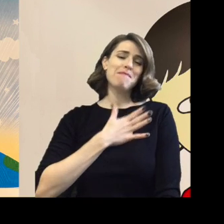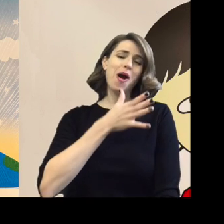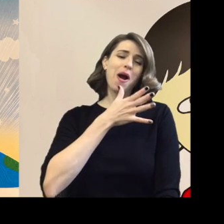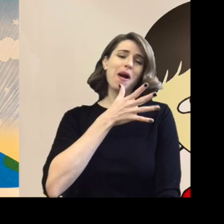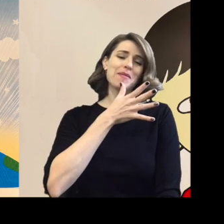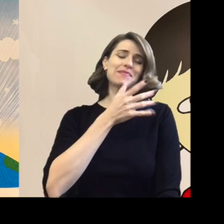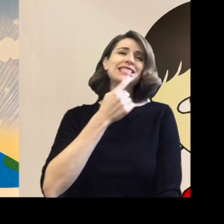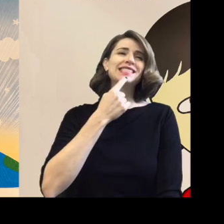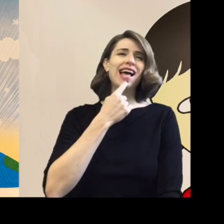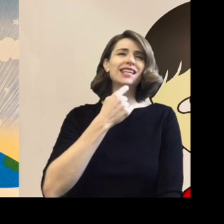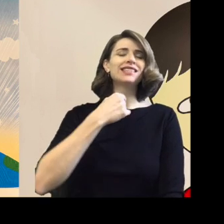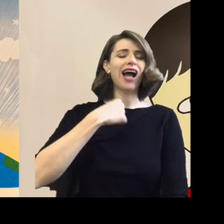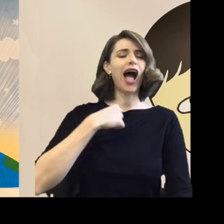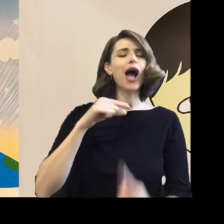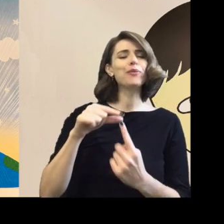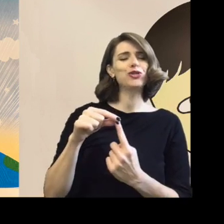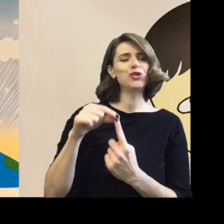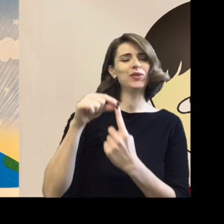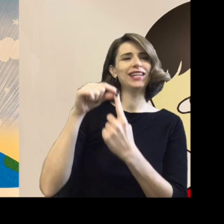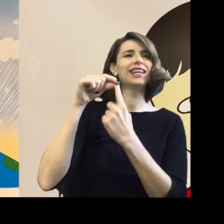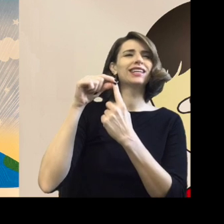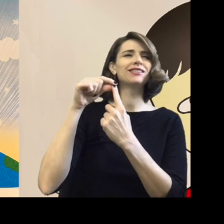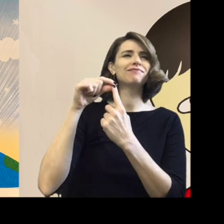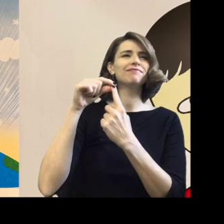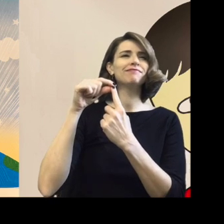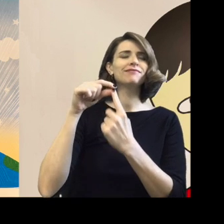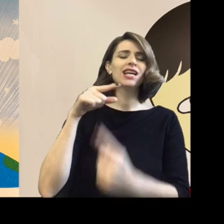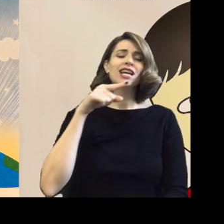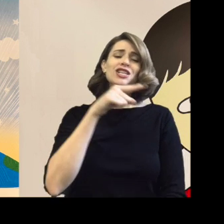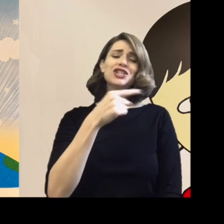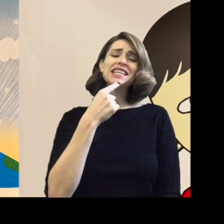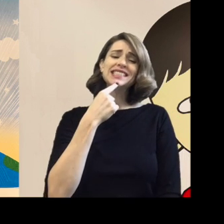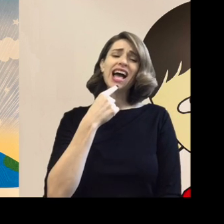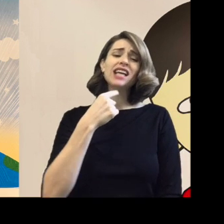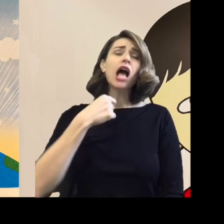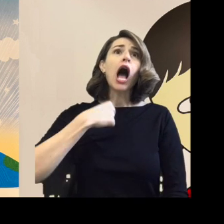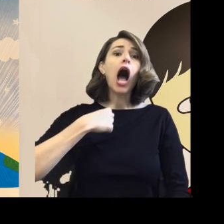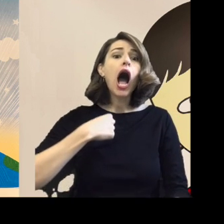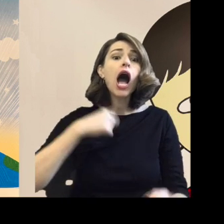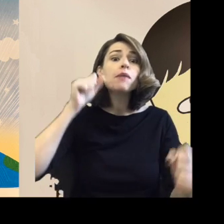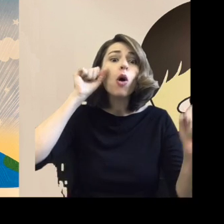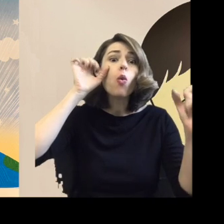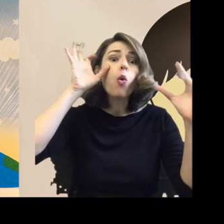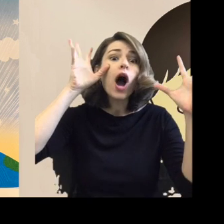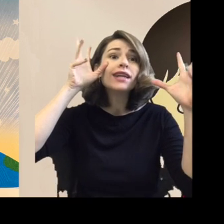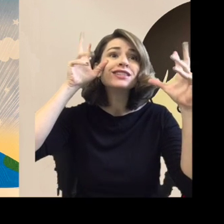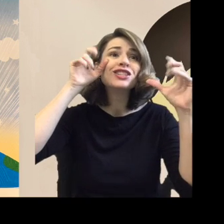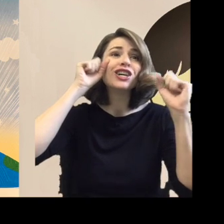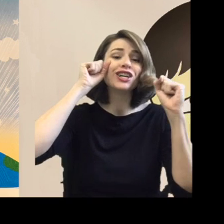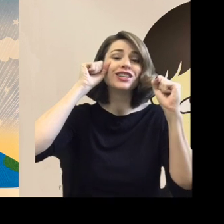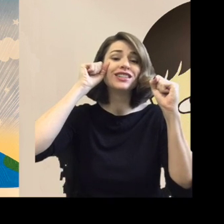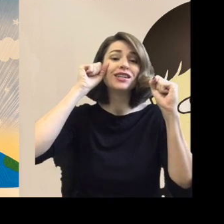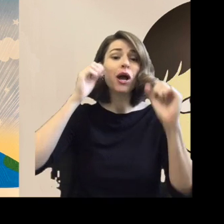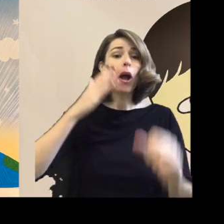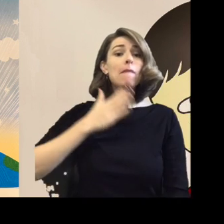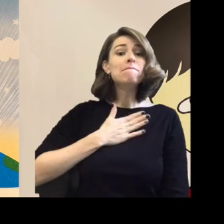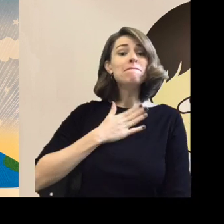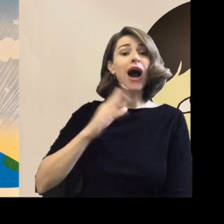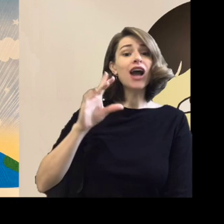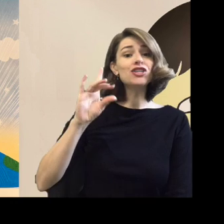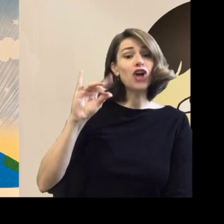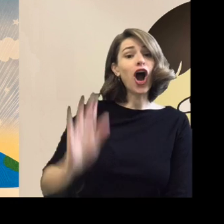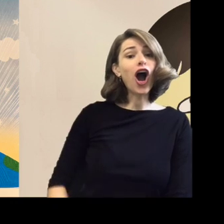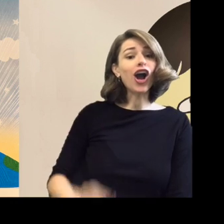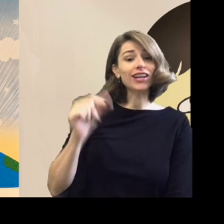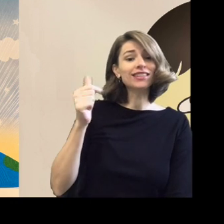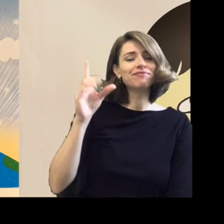My mom says I'm unique. She says I'm a wonder.